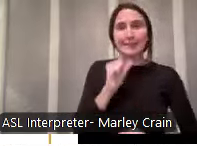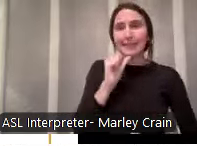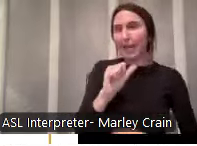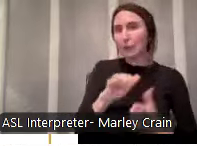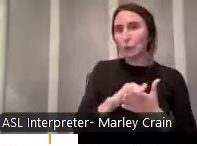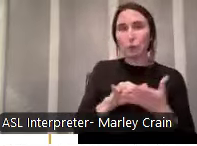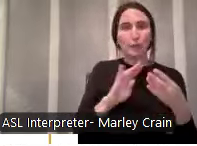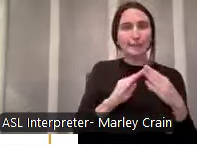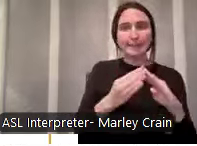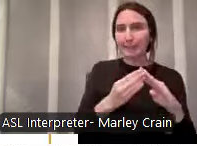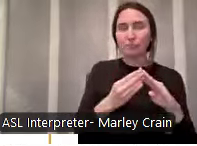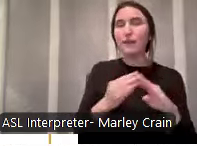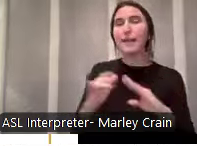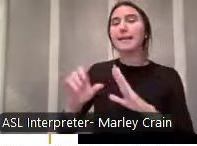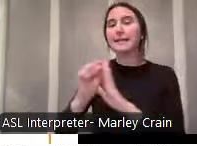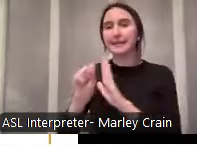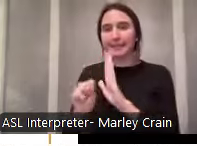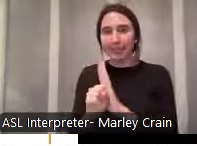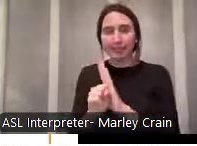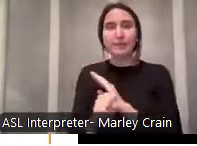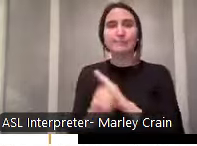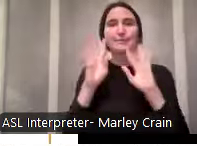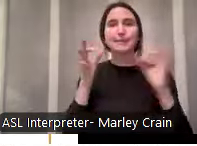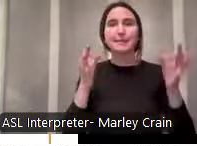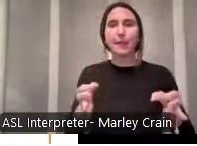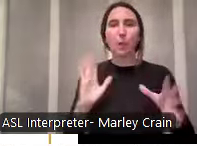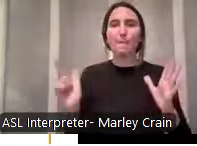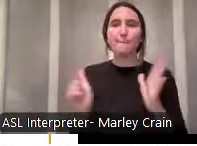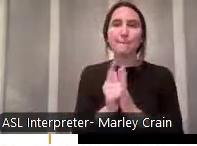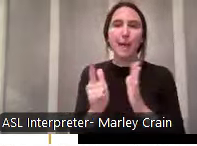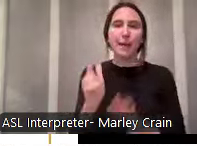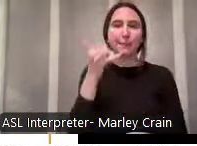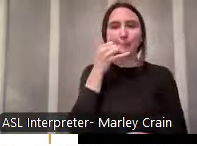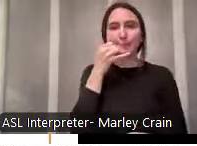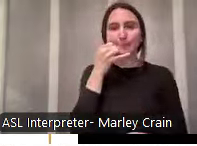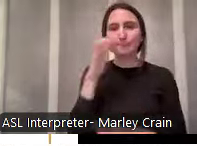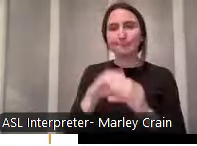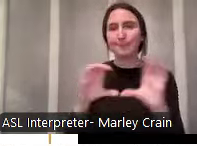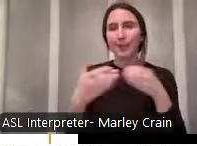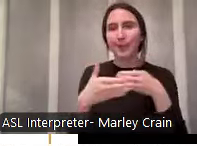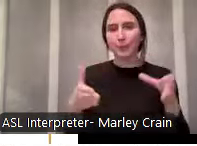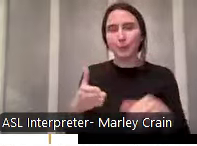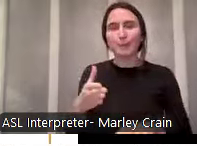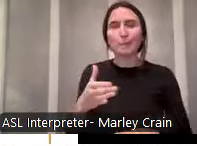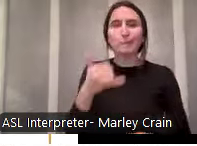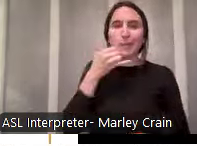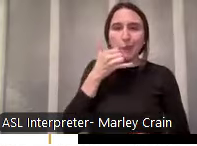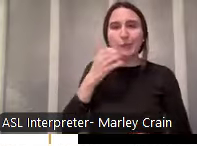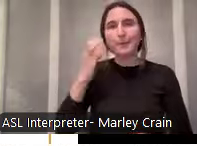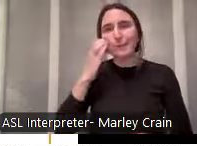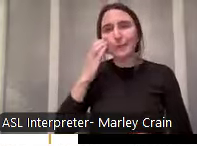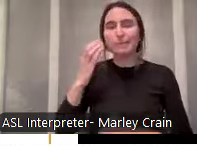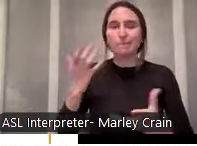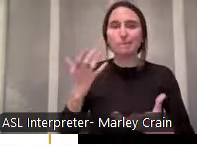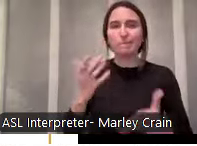State rule, has banned cell phones and devices in classrooms. This is something that they've talked about in